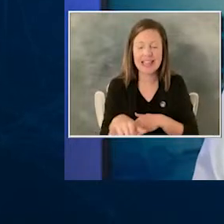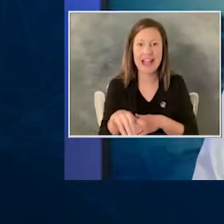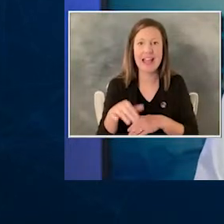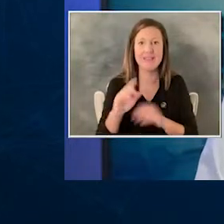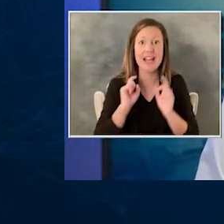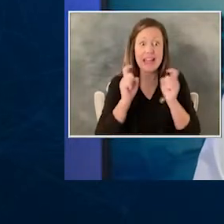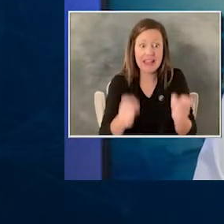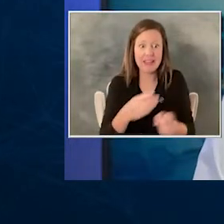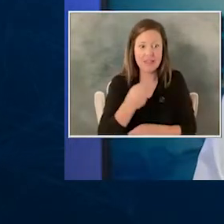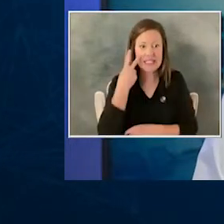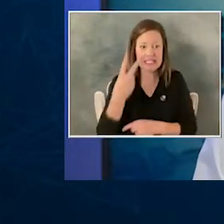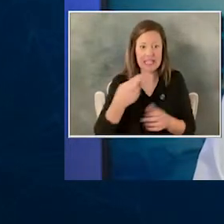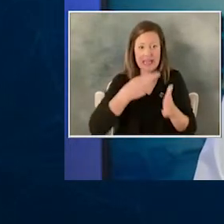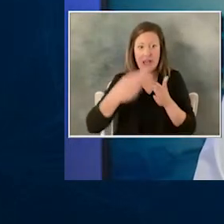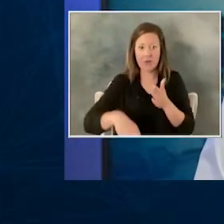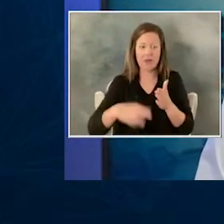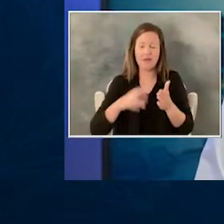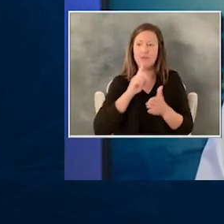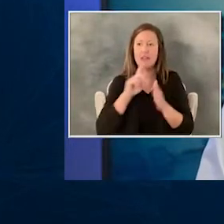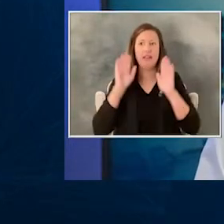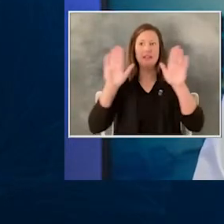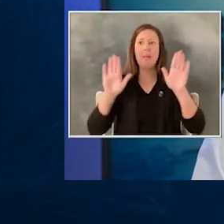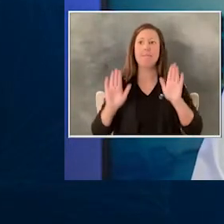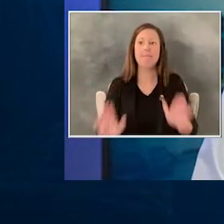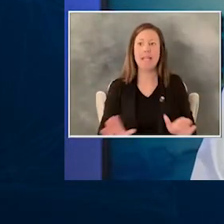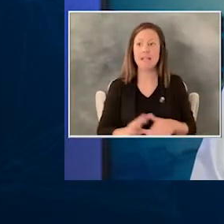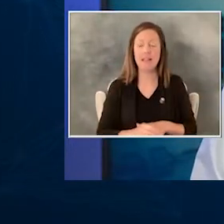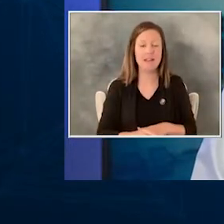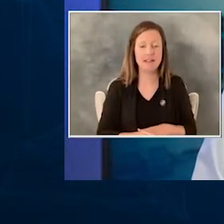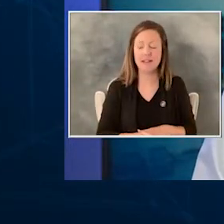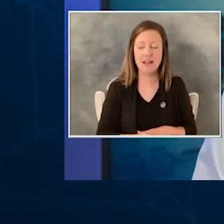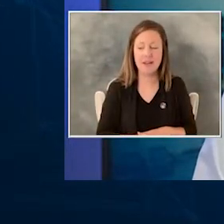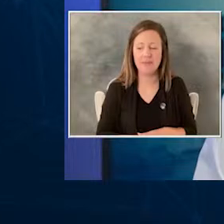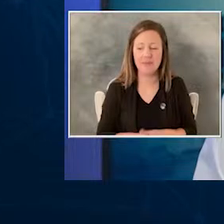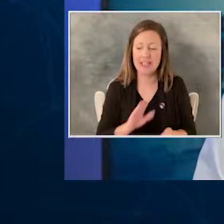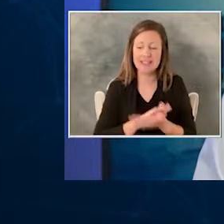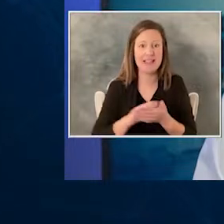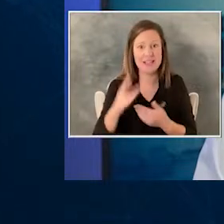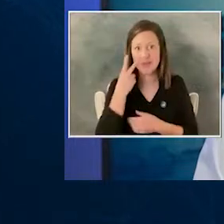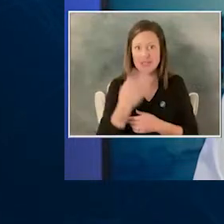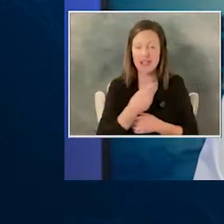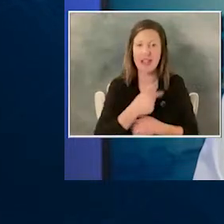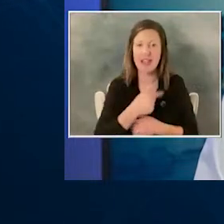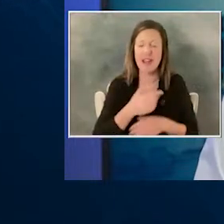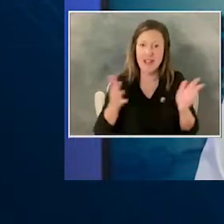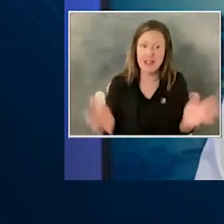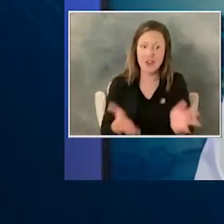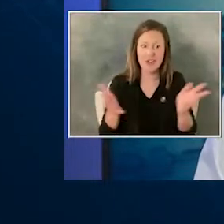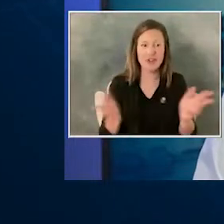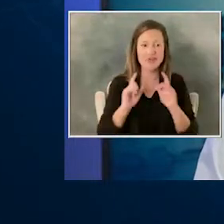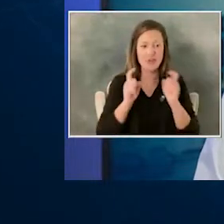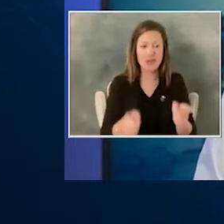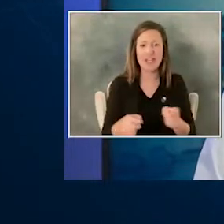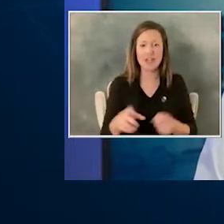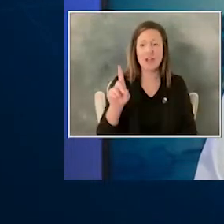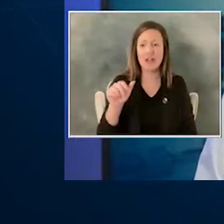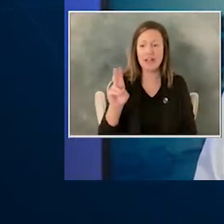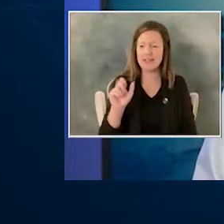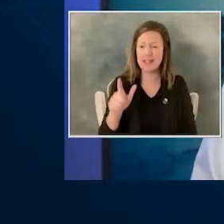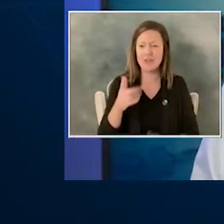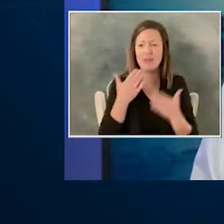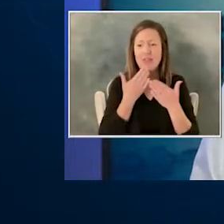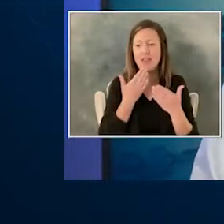is fantastic. So this is nice to see. Beautiful. And I encourage donation. Daniel, thank you very much for what you